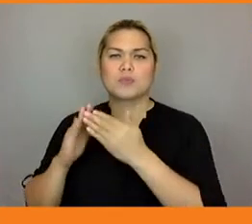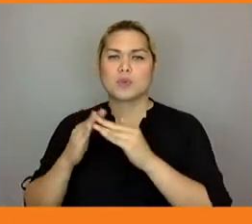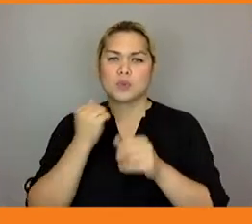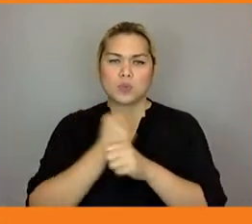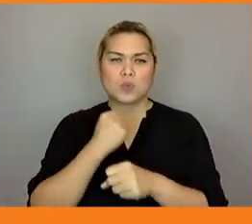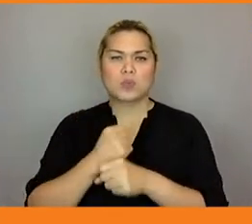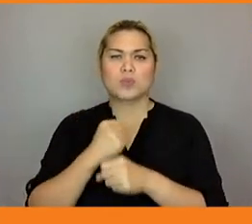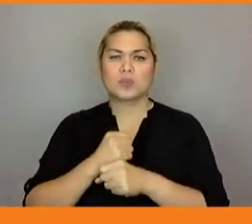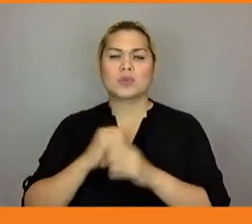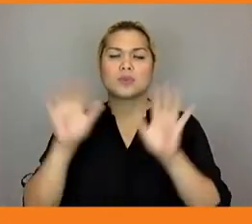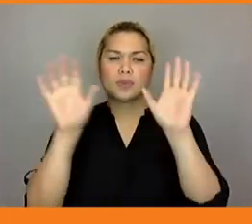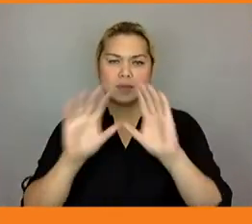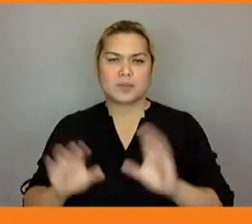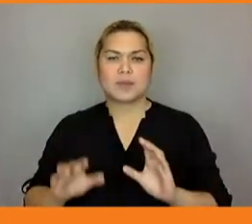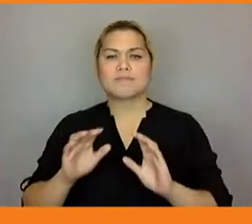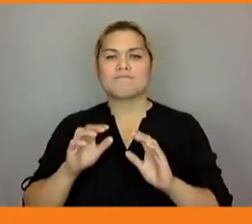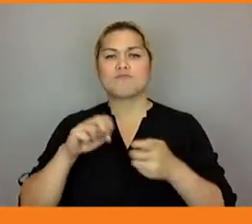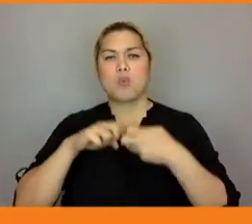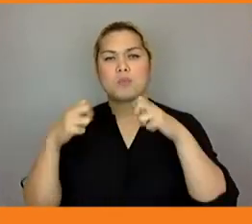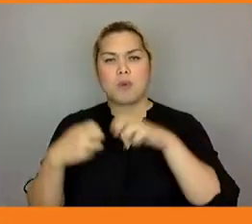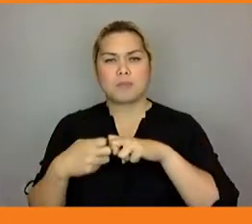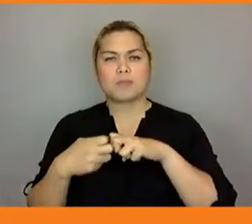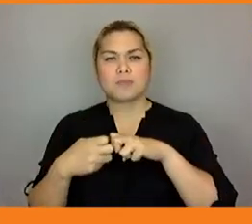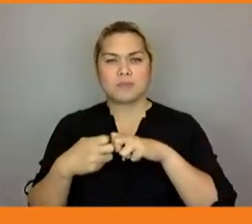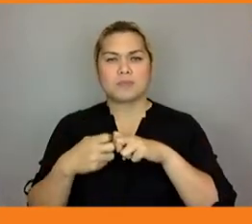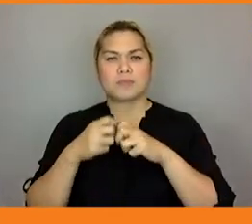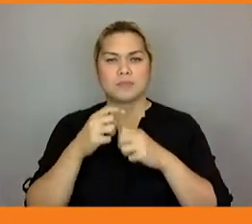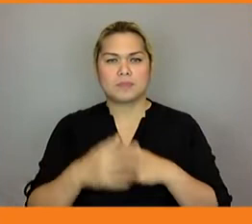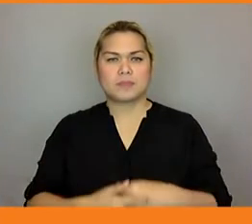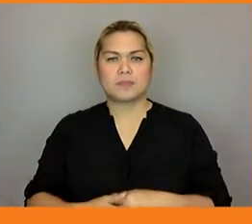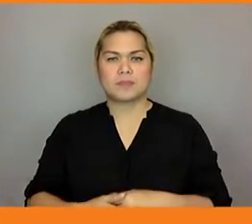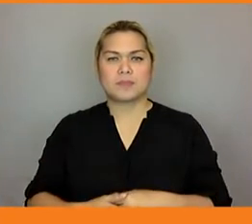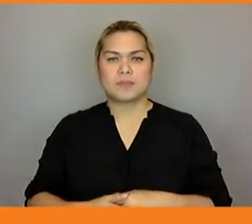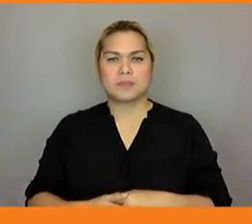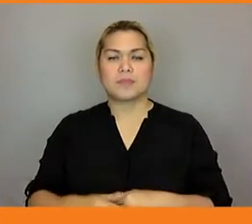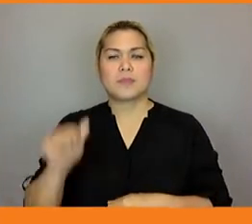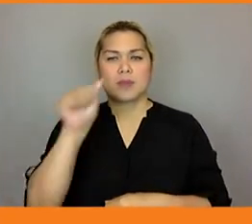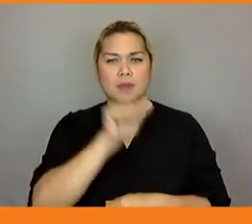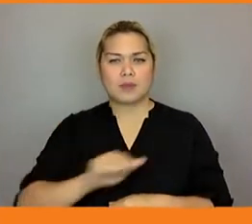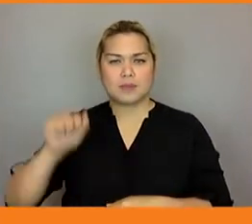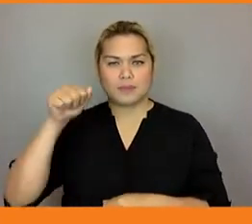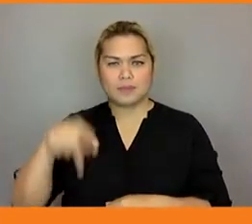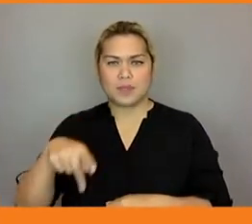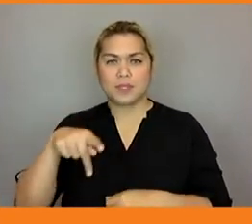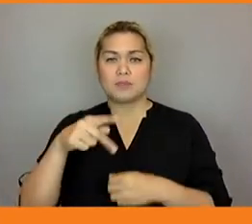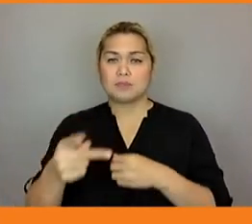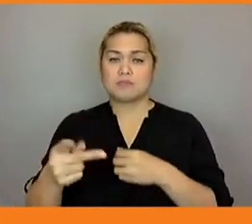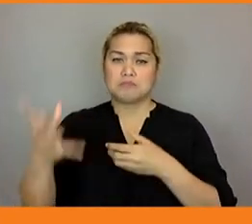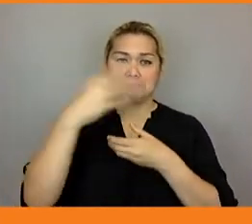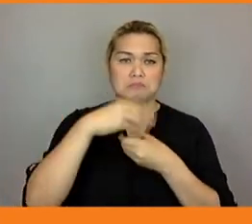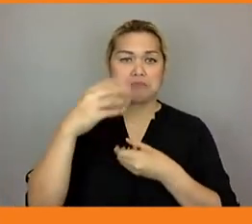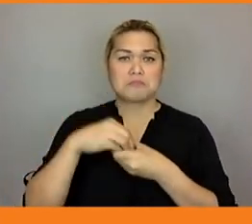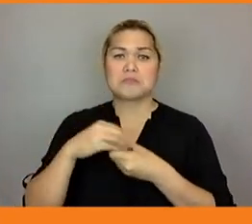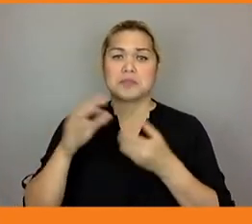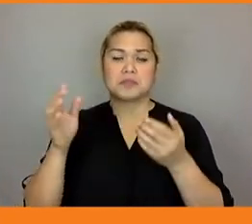Pacific, have been at the forefront of the fight against climate change, and who through their policy interventions and